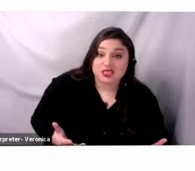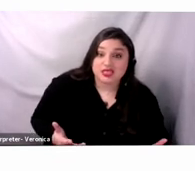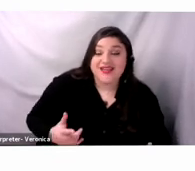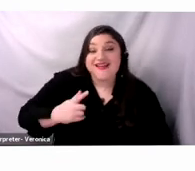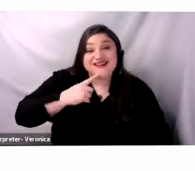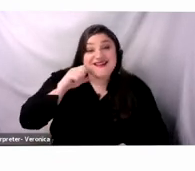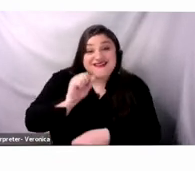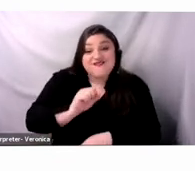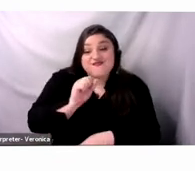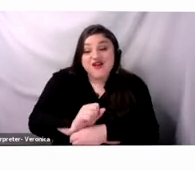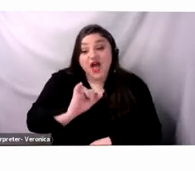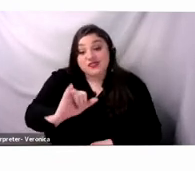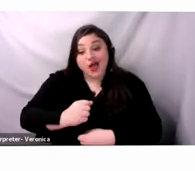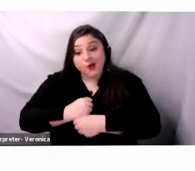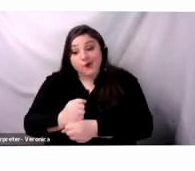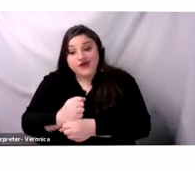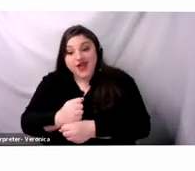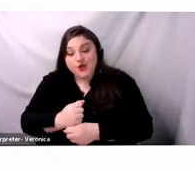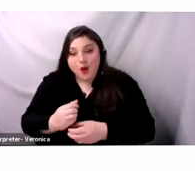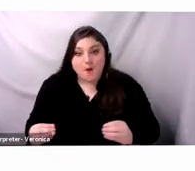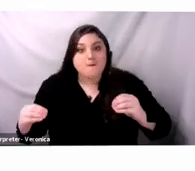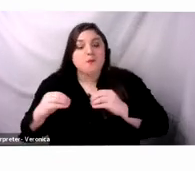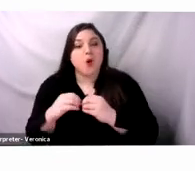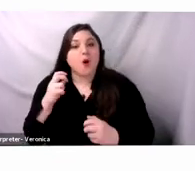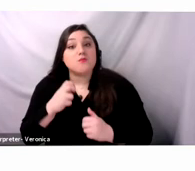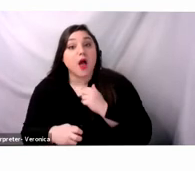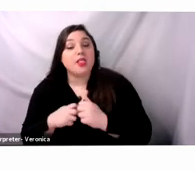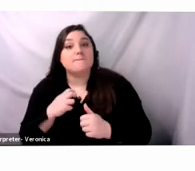and create a new table, one that